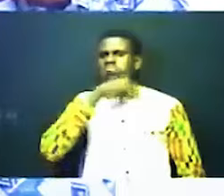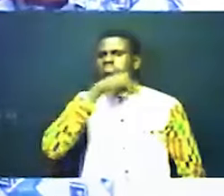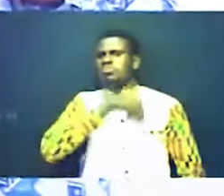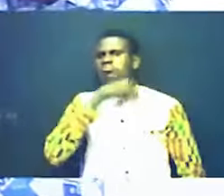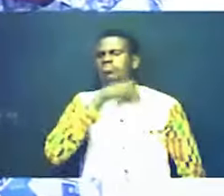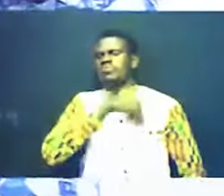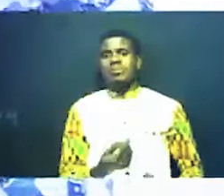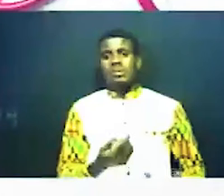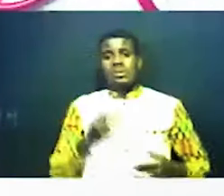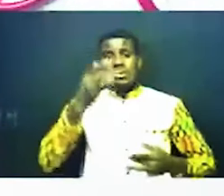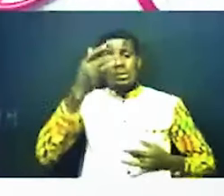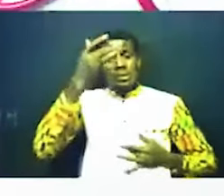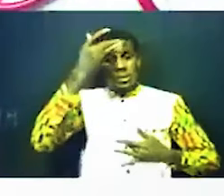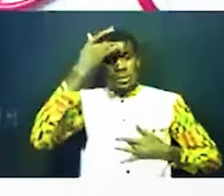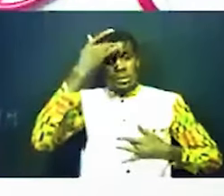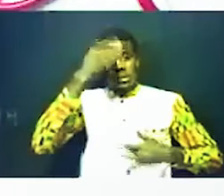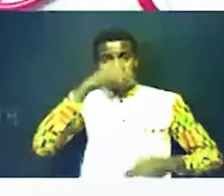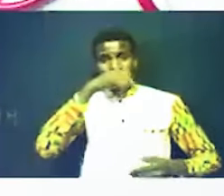disease. Or